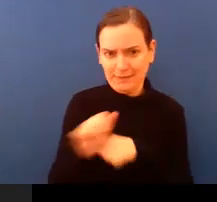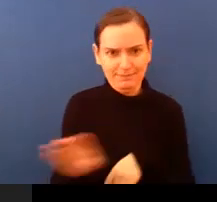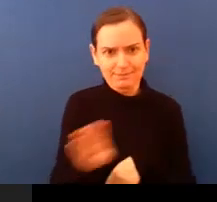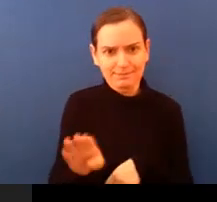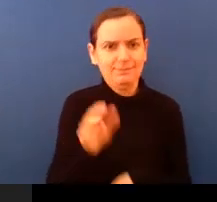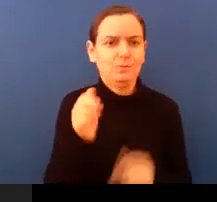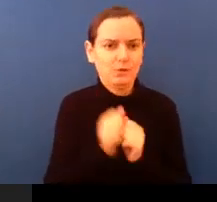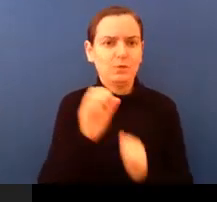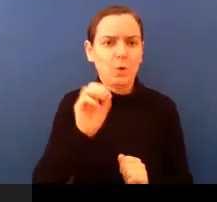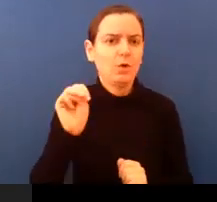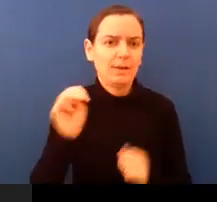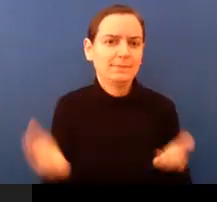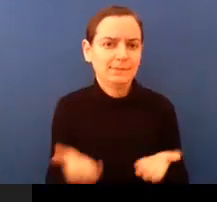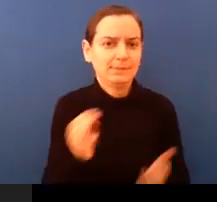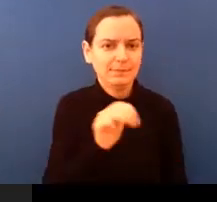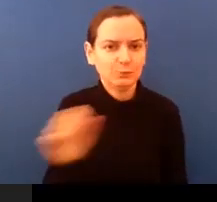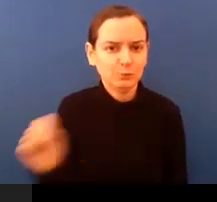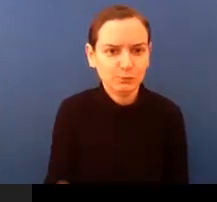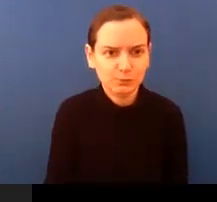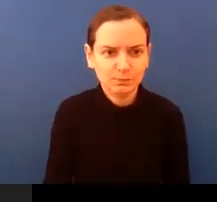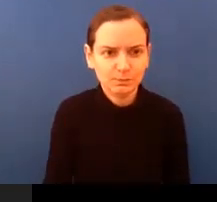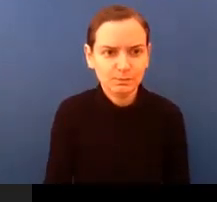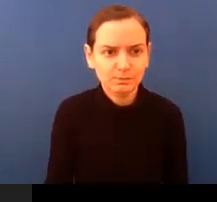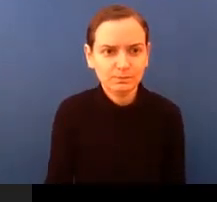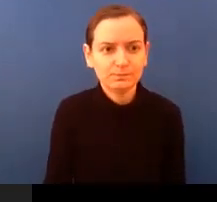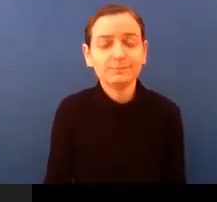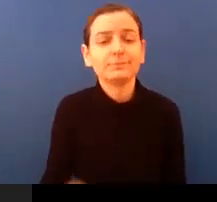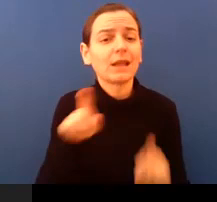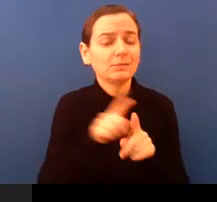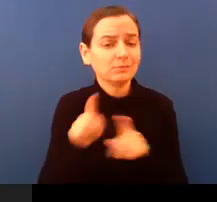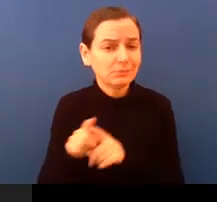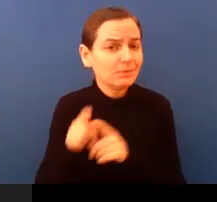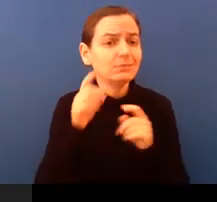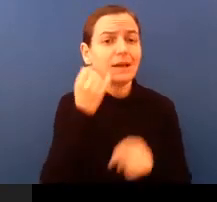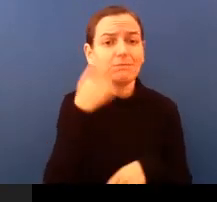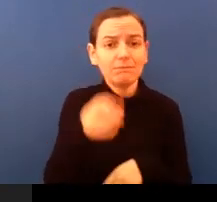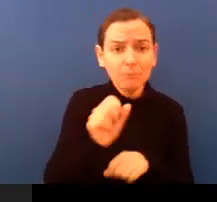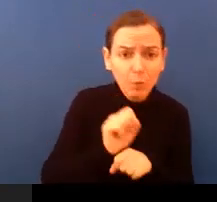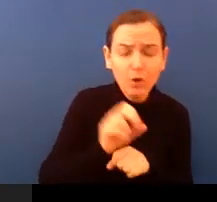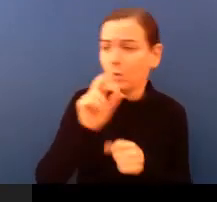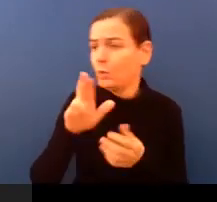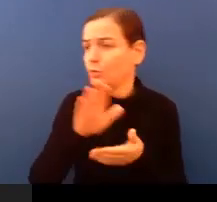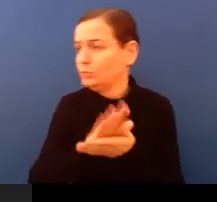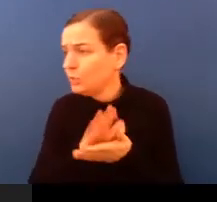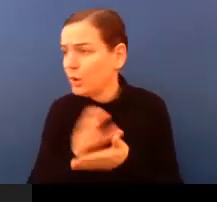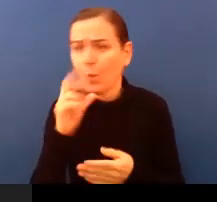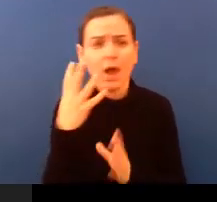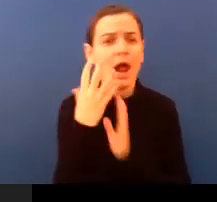And you need to practice with the dog on your routes. Dogs need to be worked every day. So that's very, very important.